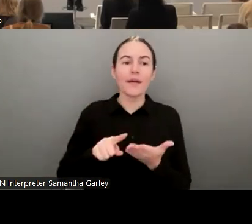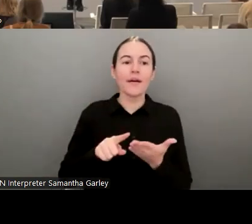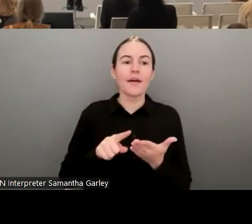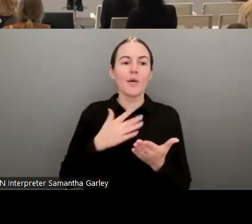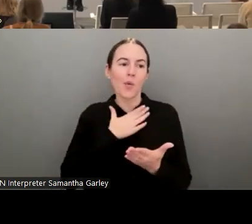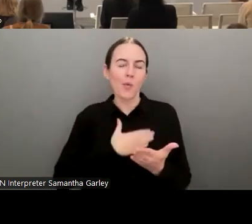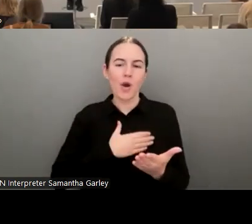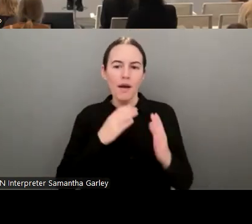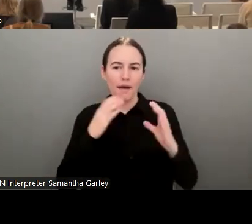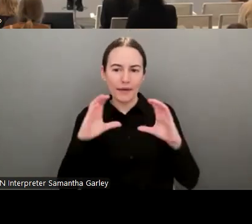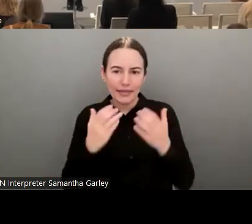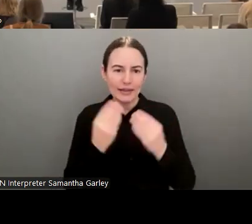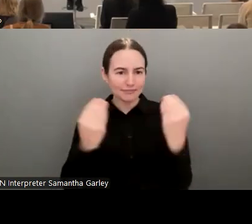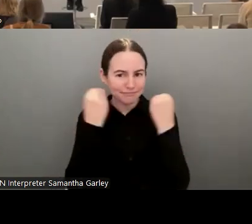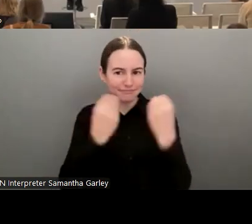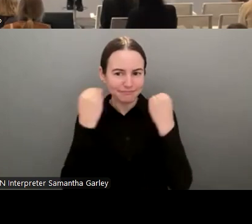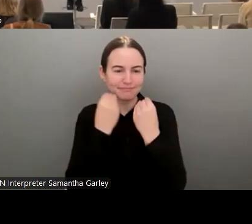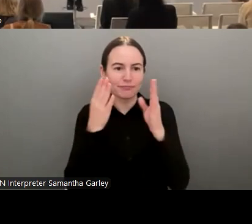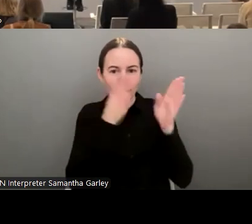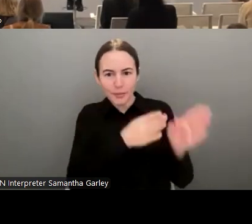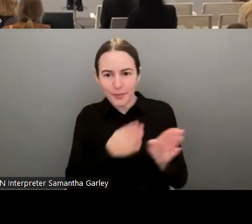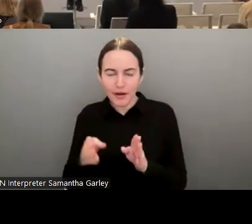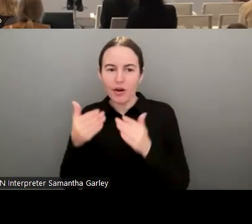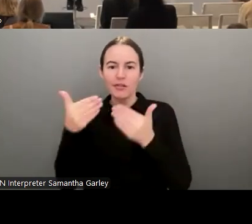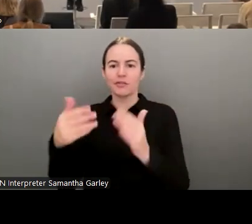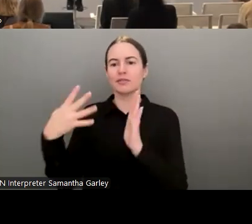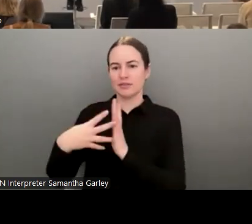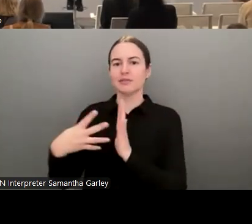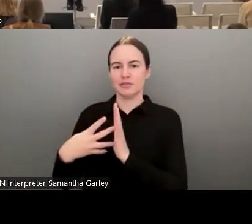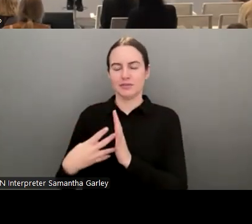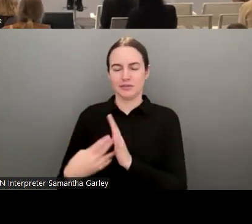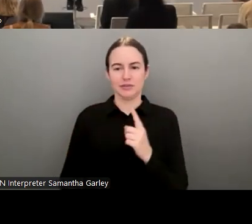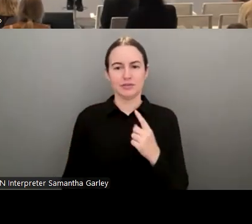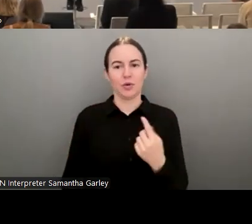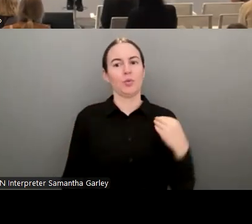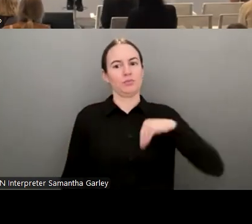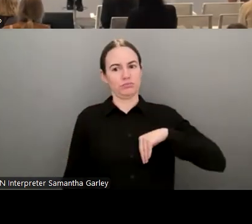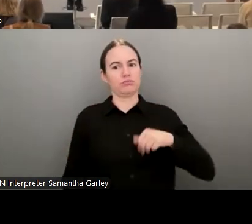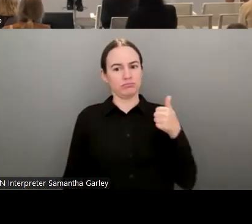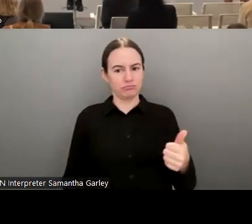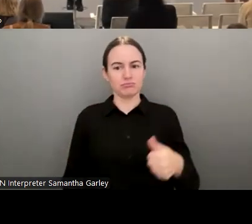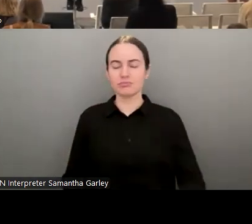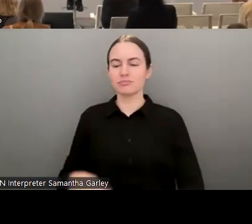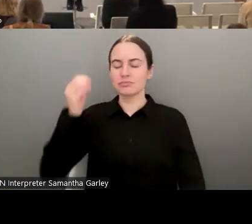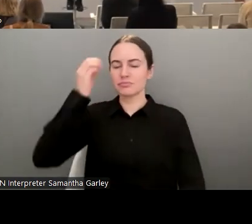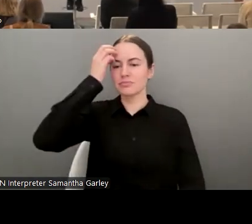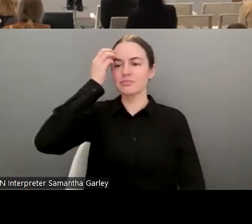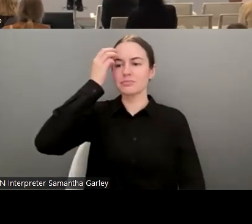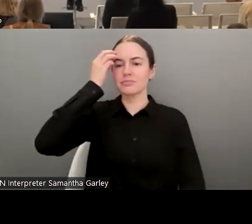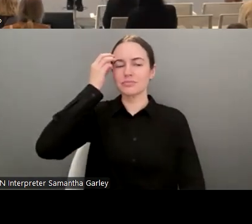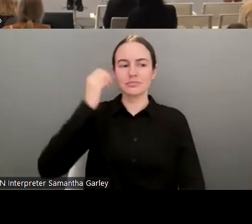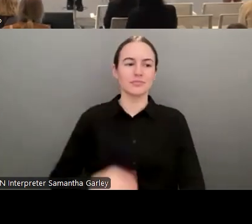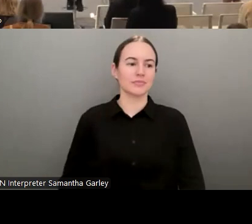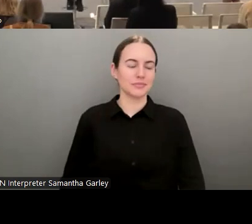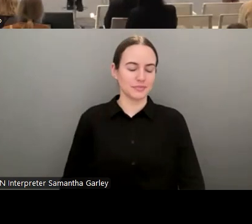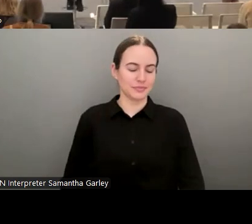the certification exam. That's also one important benefit. And yeah, the ability